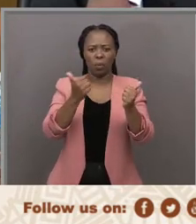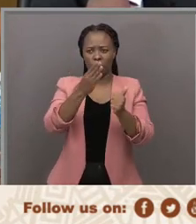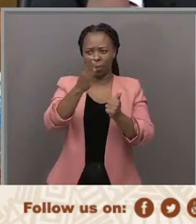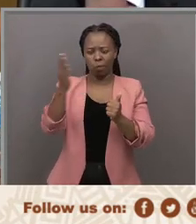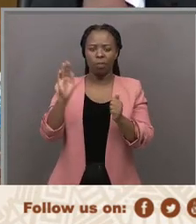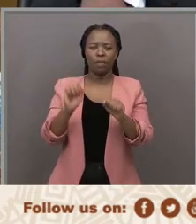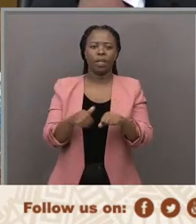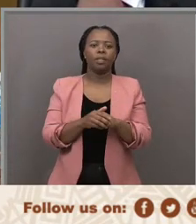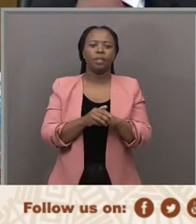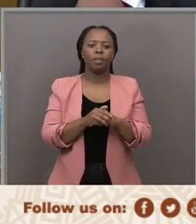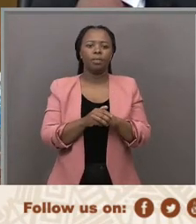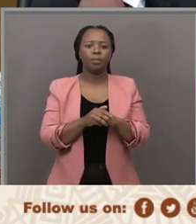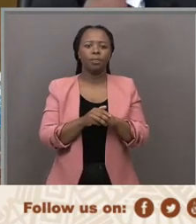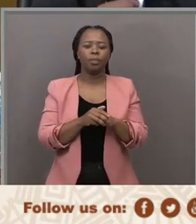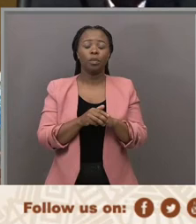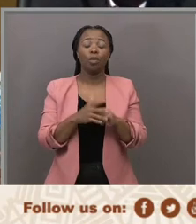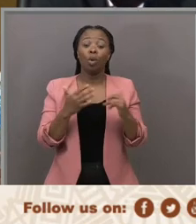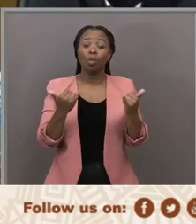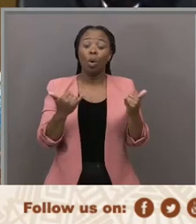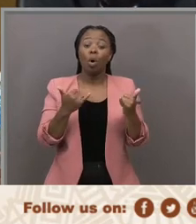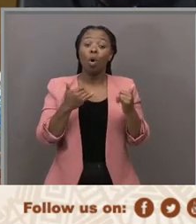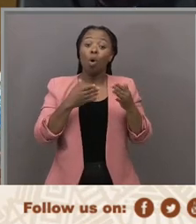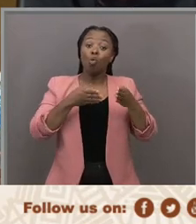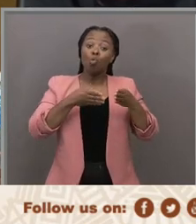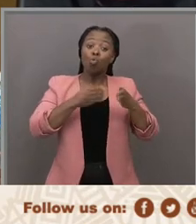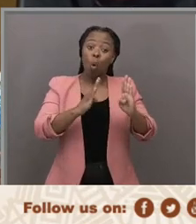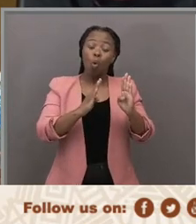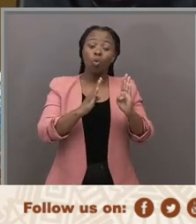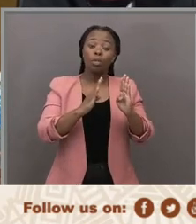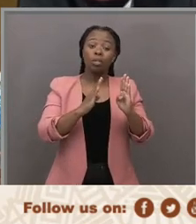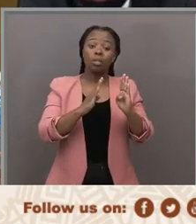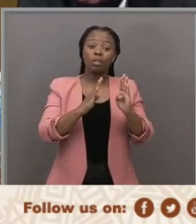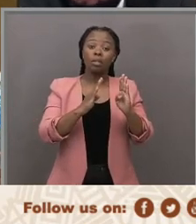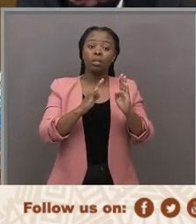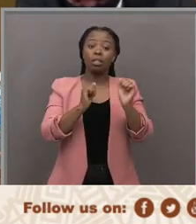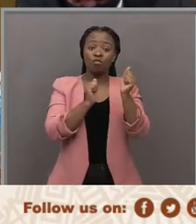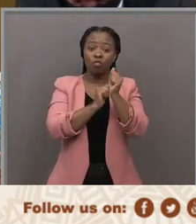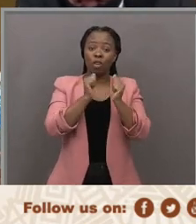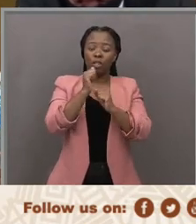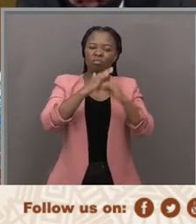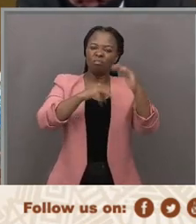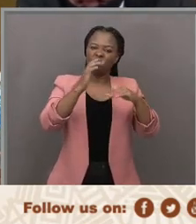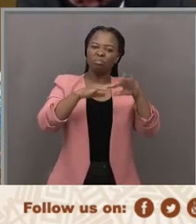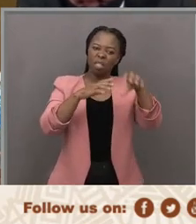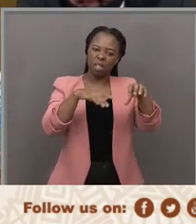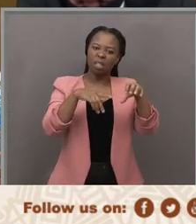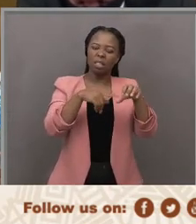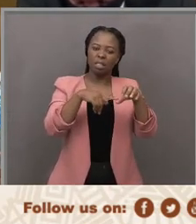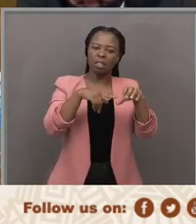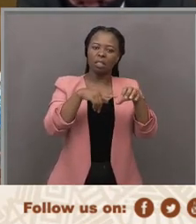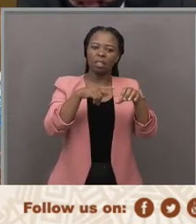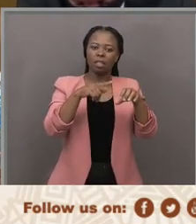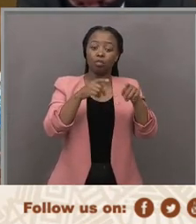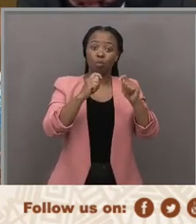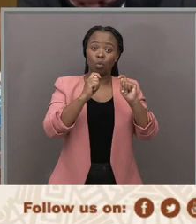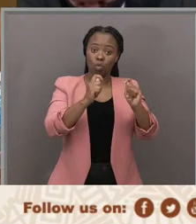So road infrastructure development is critical as part of our public transport